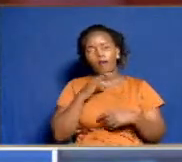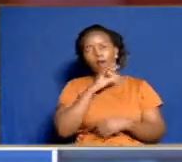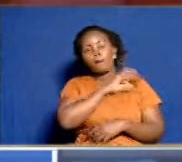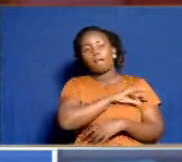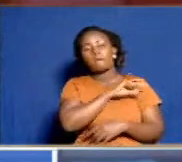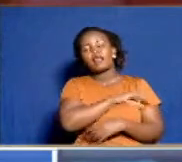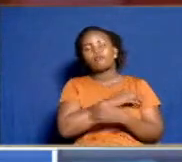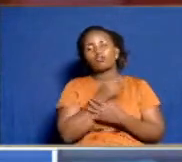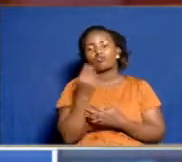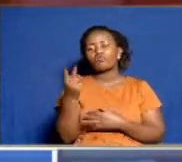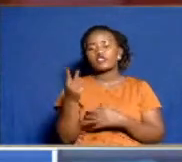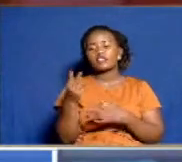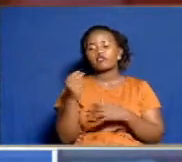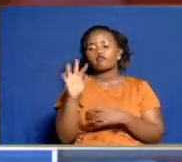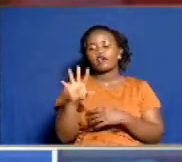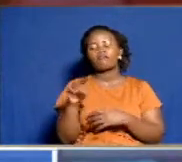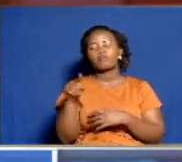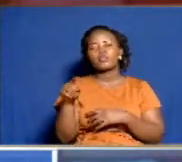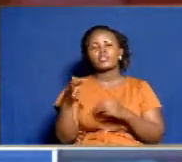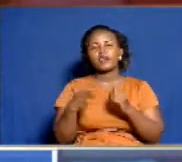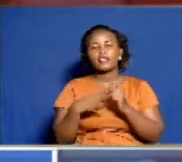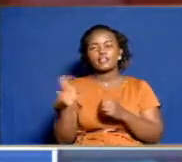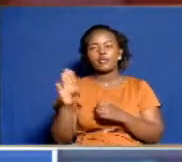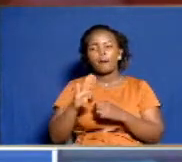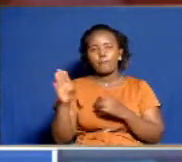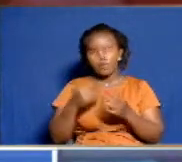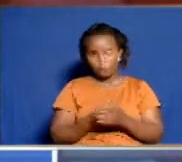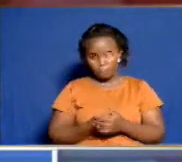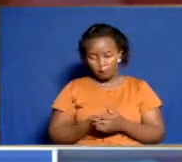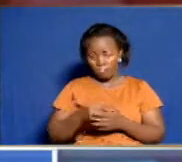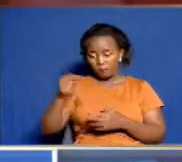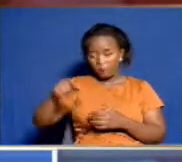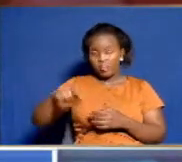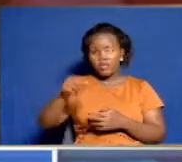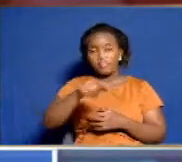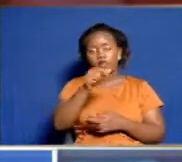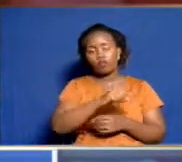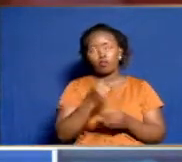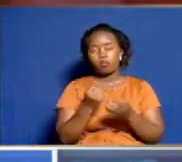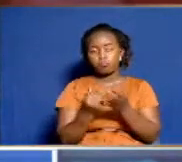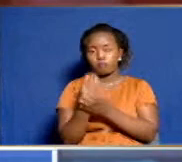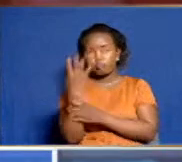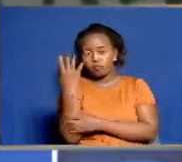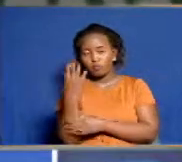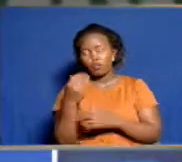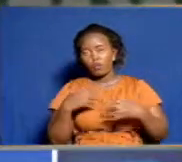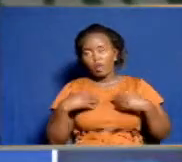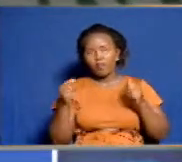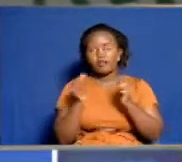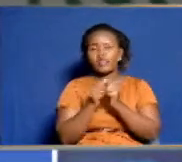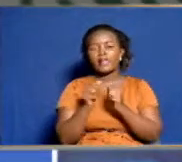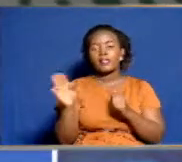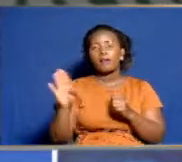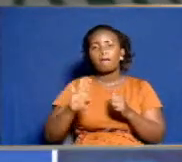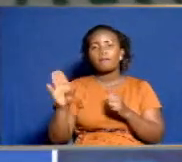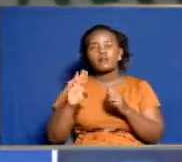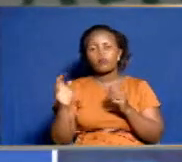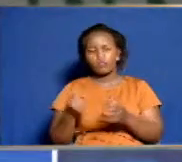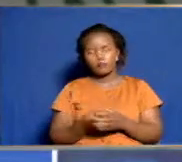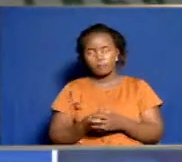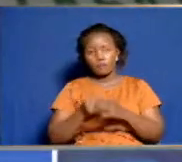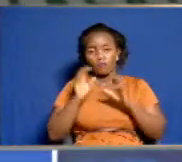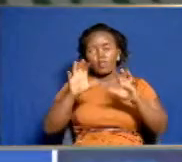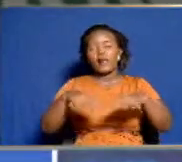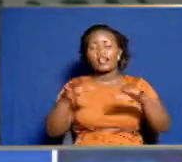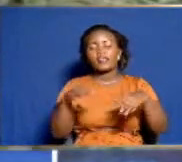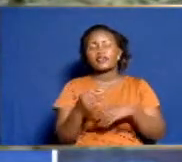25.9 million. In the crop sector, we have a pending bill to the tune of 10 billion. The Agriculture and Food Authority says there's